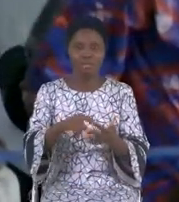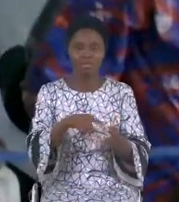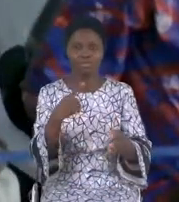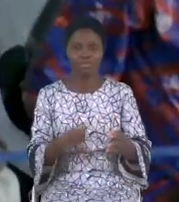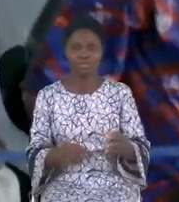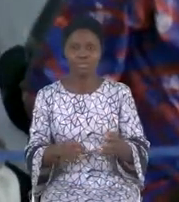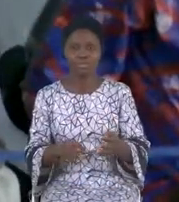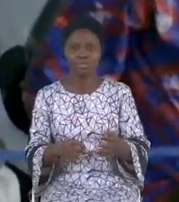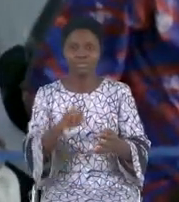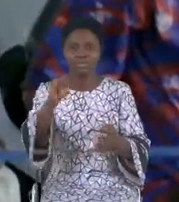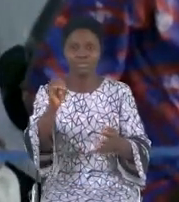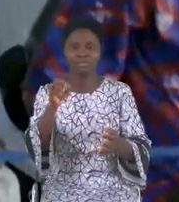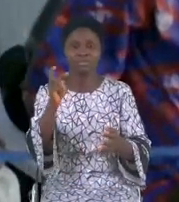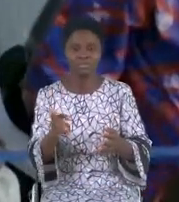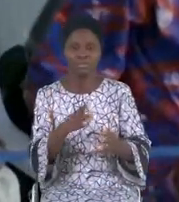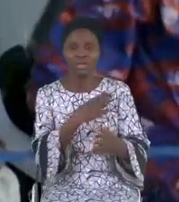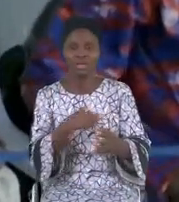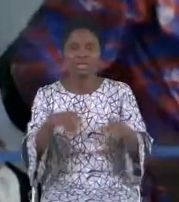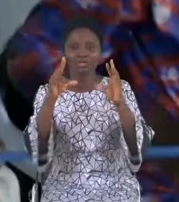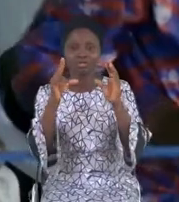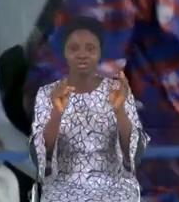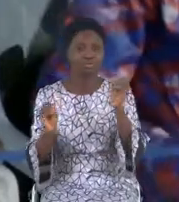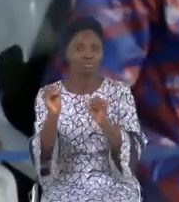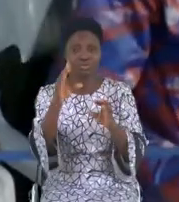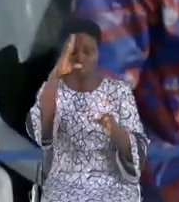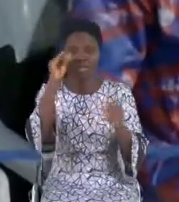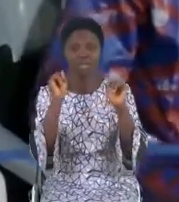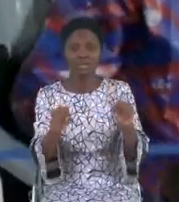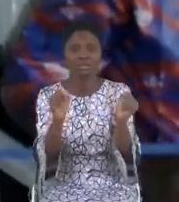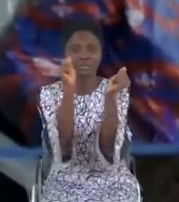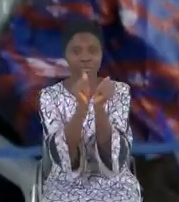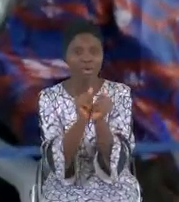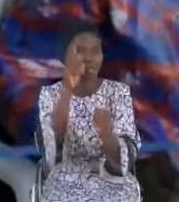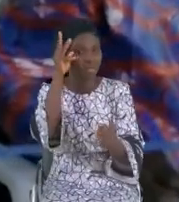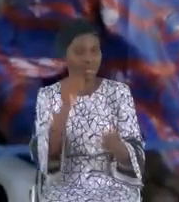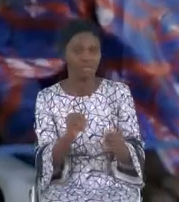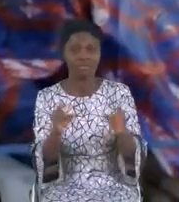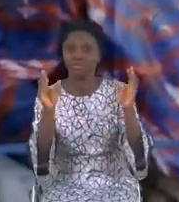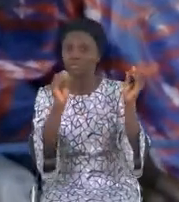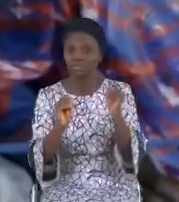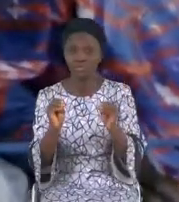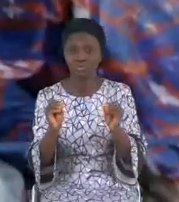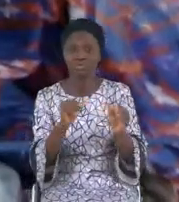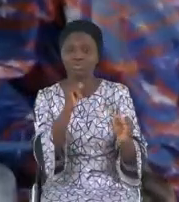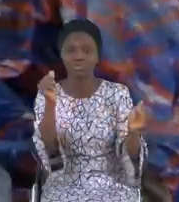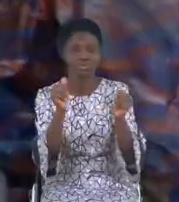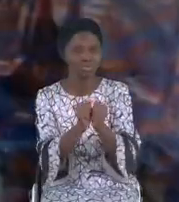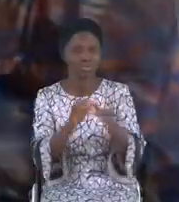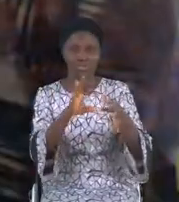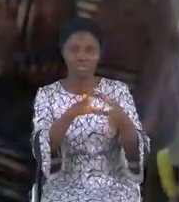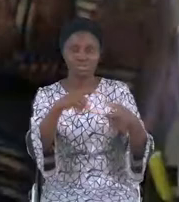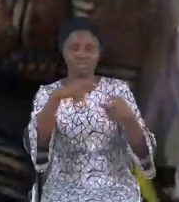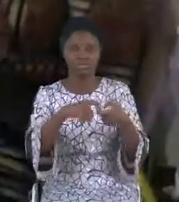combined him no not what chase then he tells us in verse